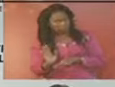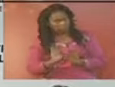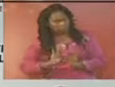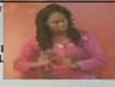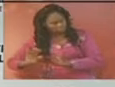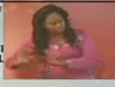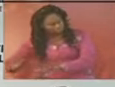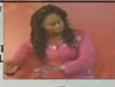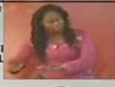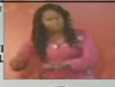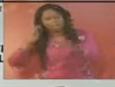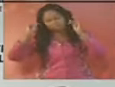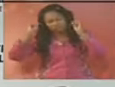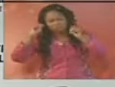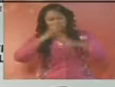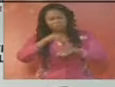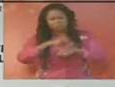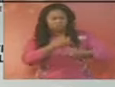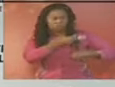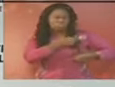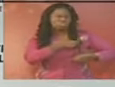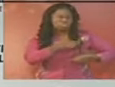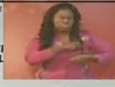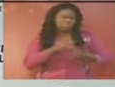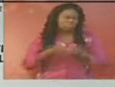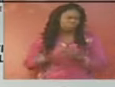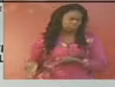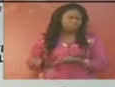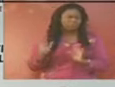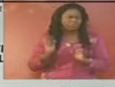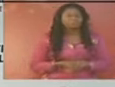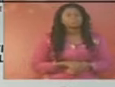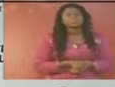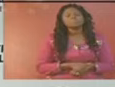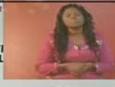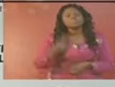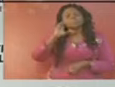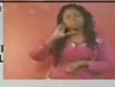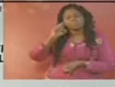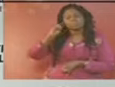Thank you. We now go to CNC3.